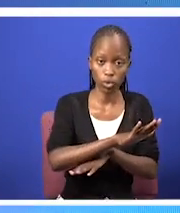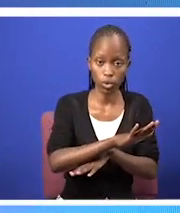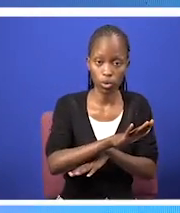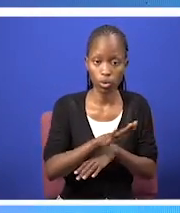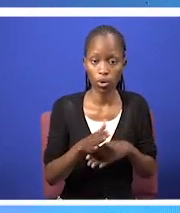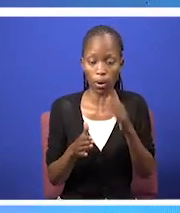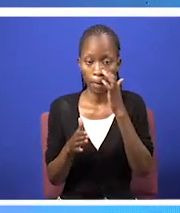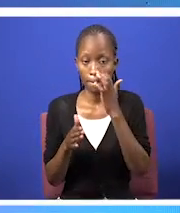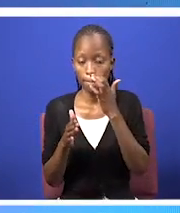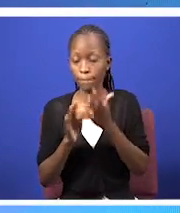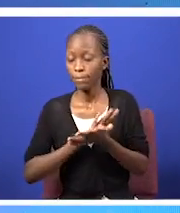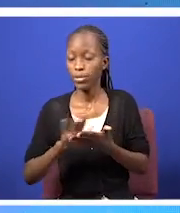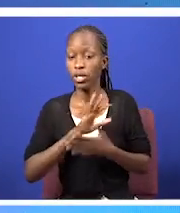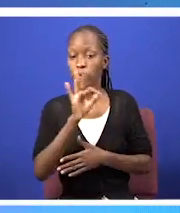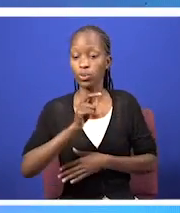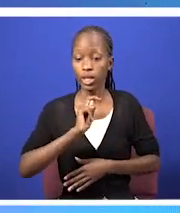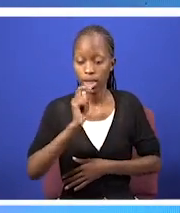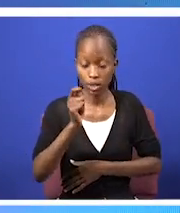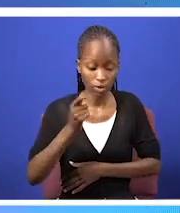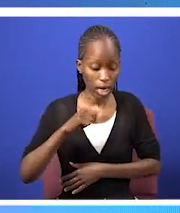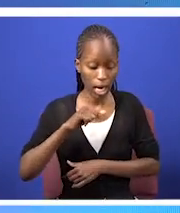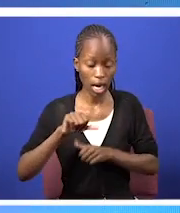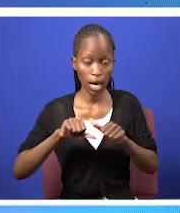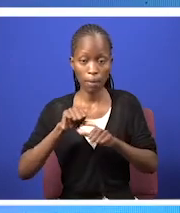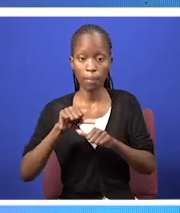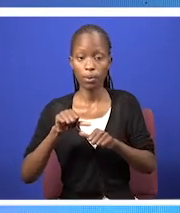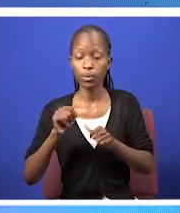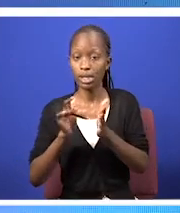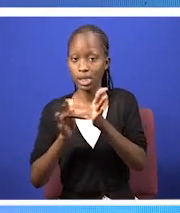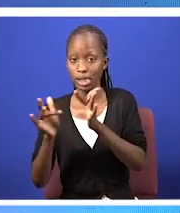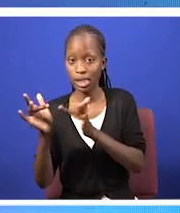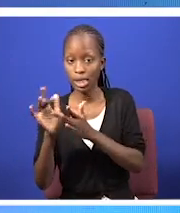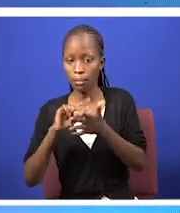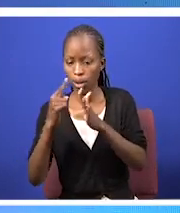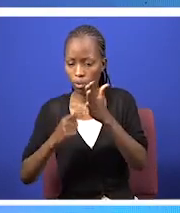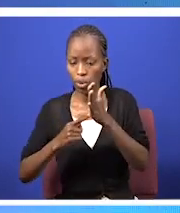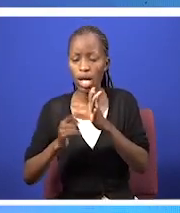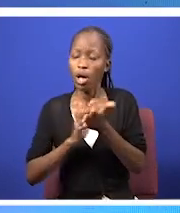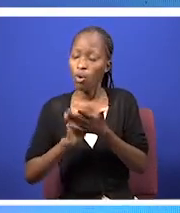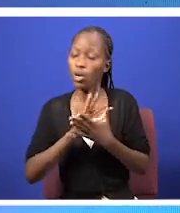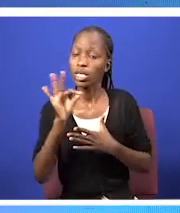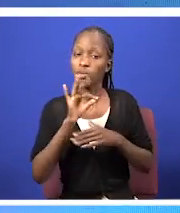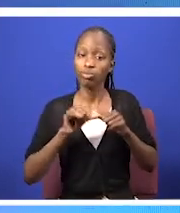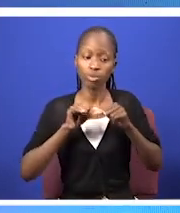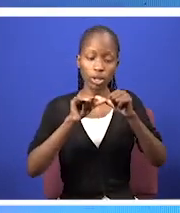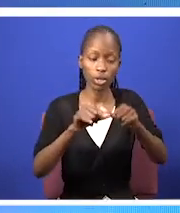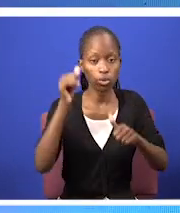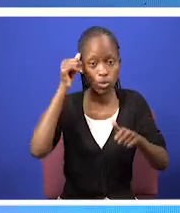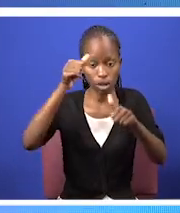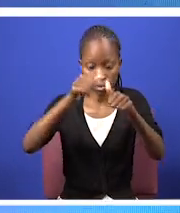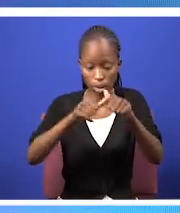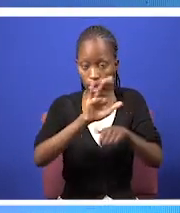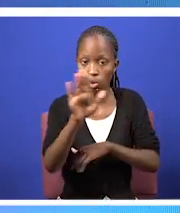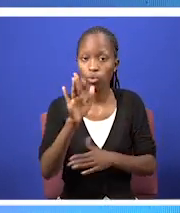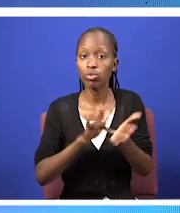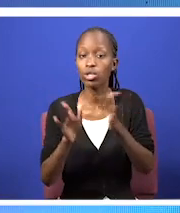of truth, who goes out from the Father, he will testify about me. In other words, he will continually remind you about what I came to do,